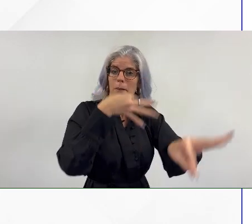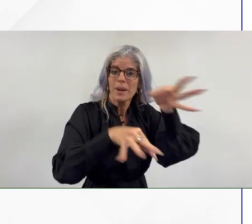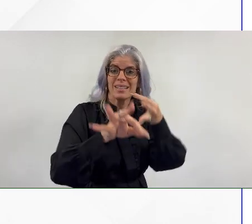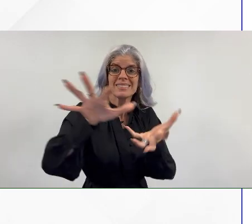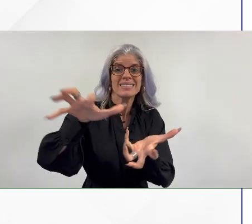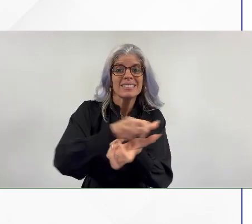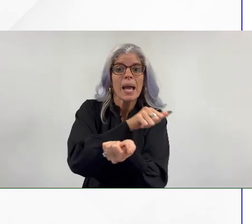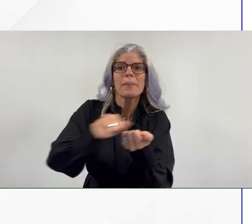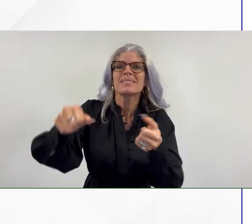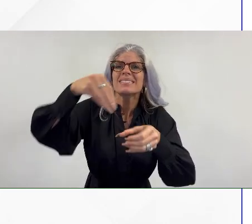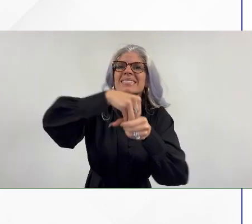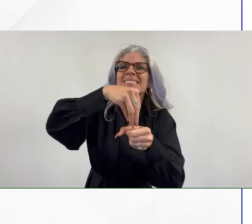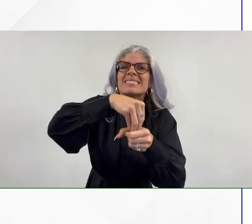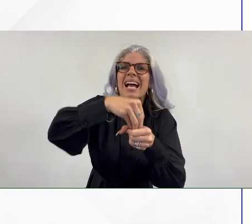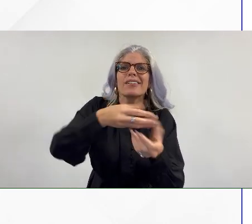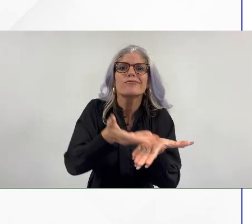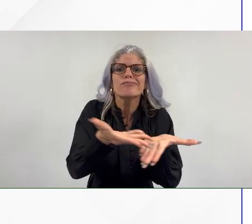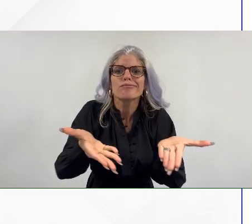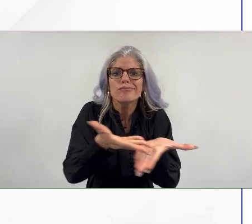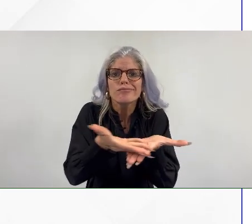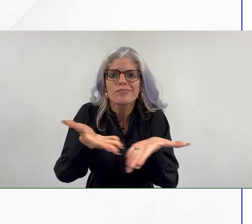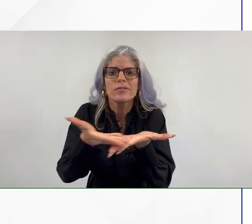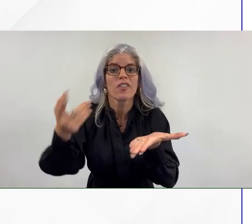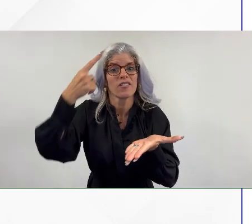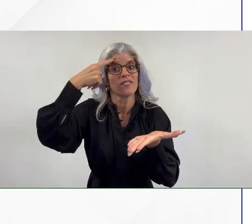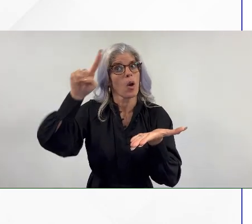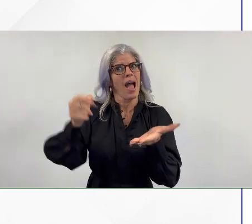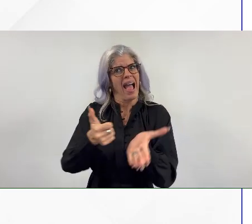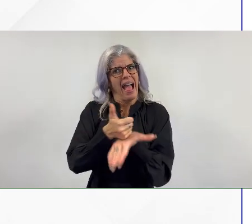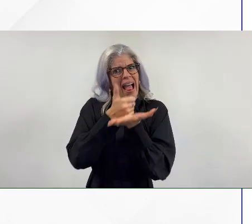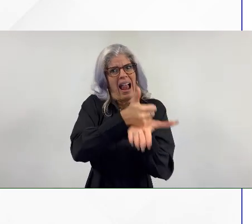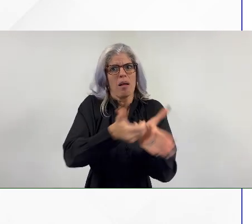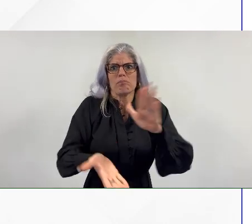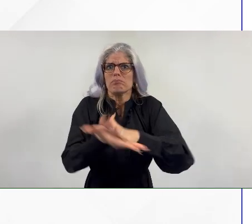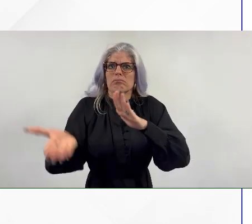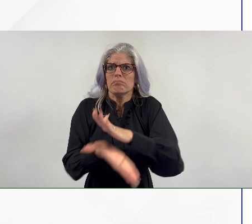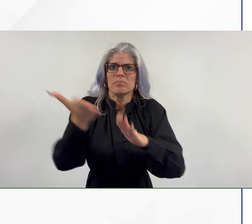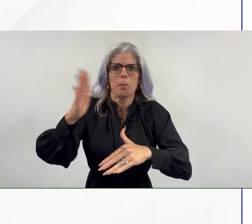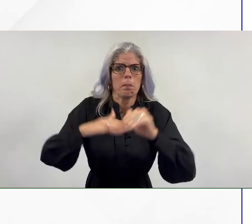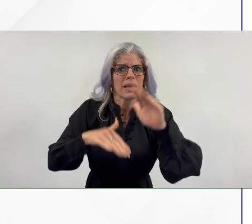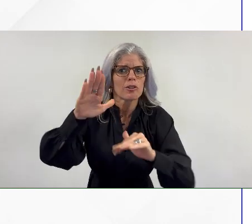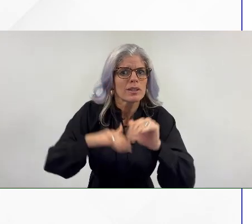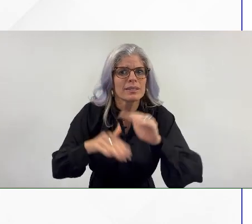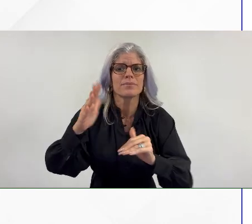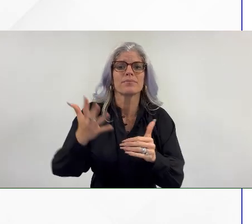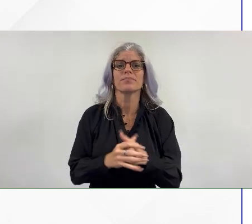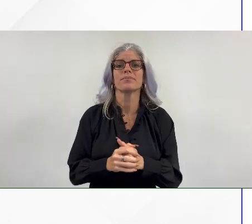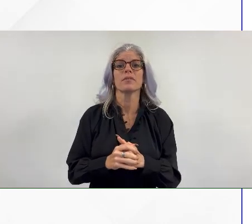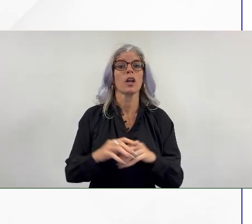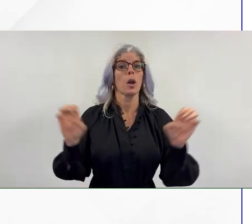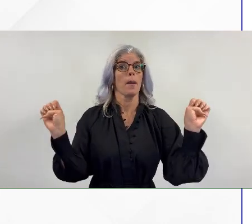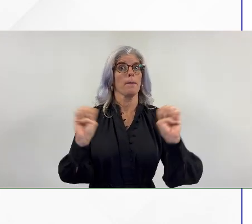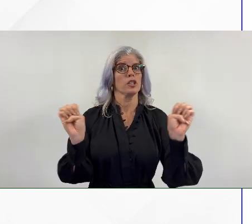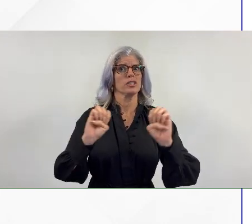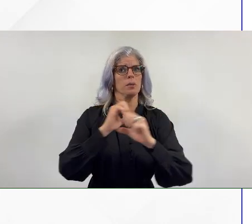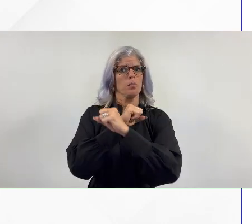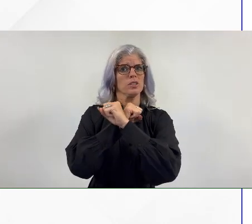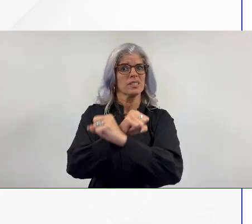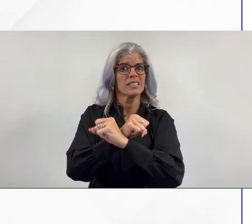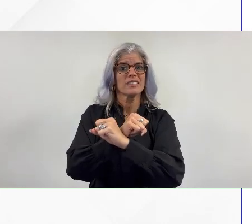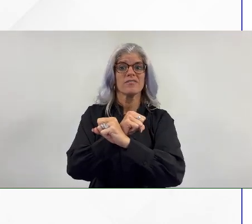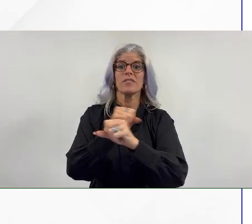Emergency protective measures to prevent further damage to the facility may also be eligible, such as mold remediation and temporary roof repair to your